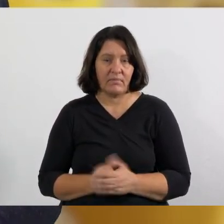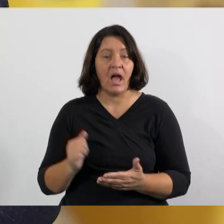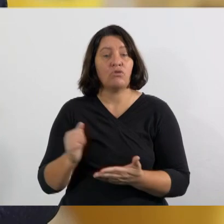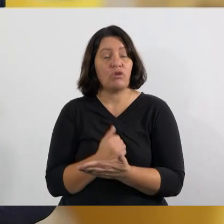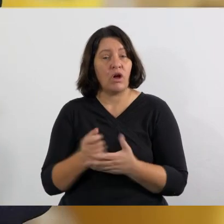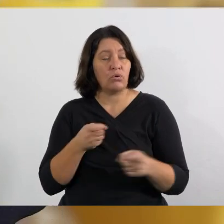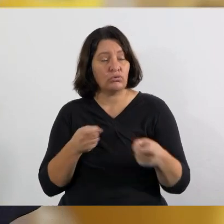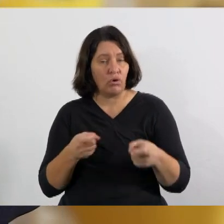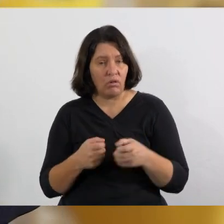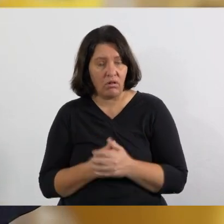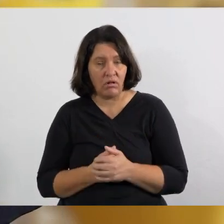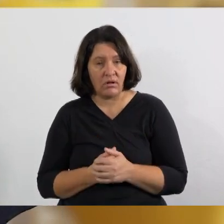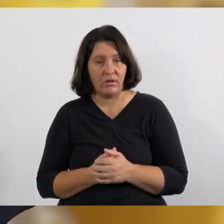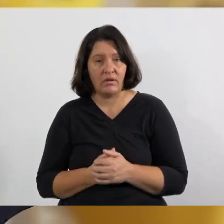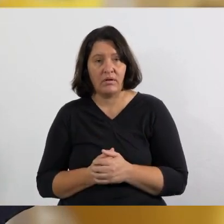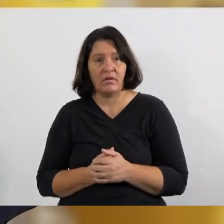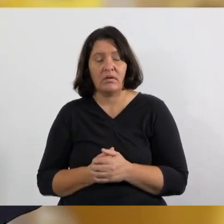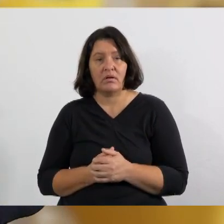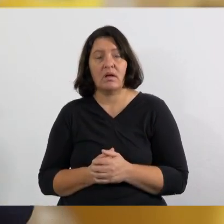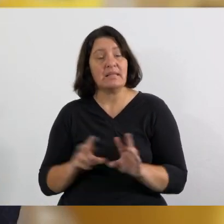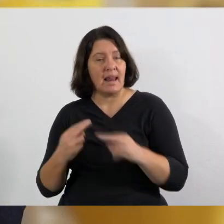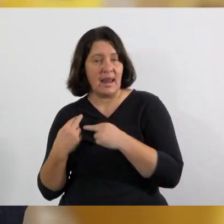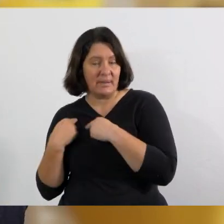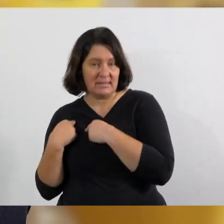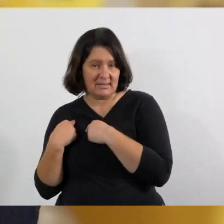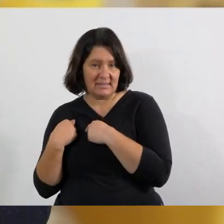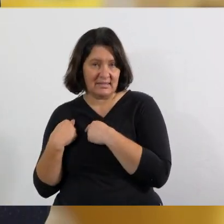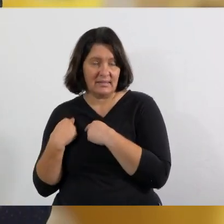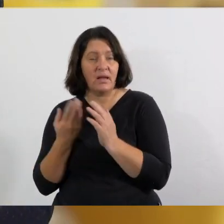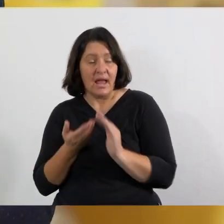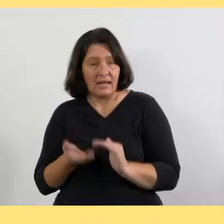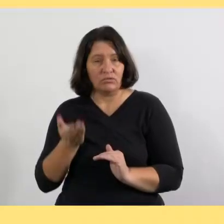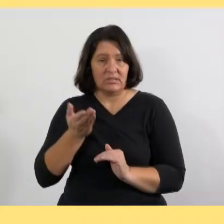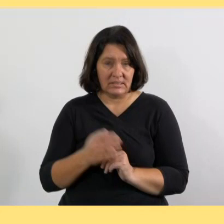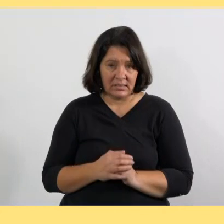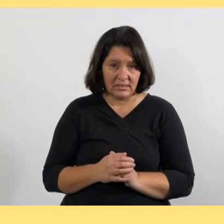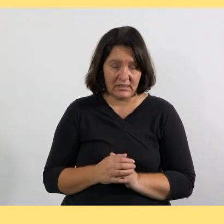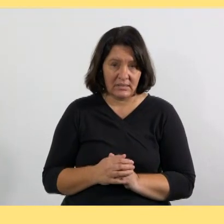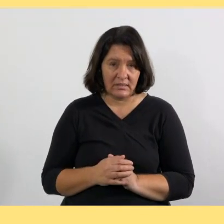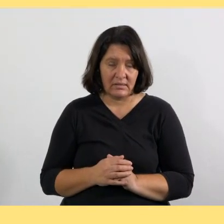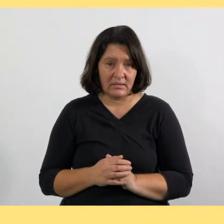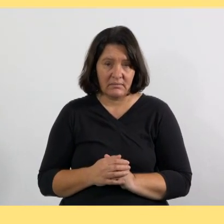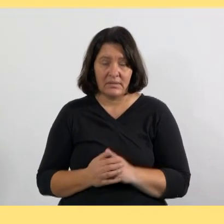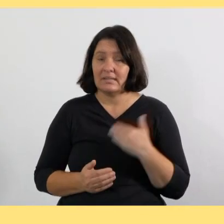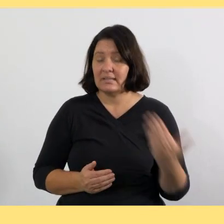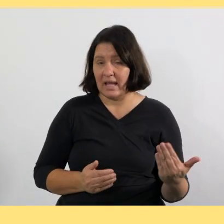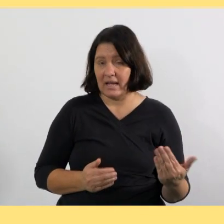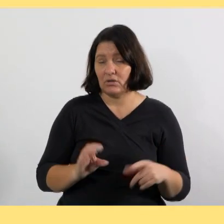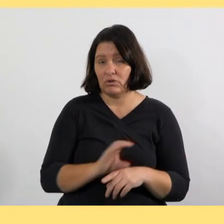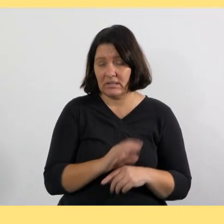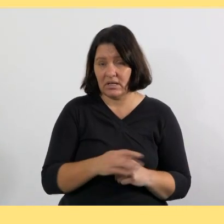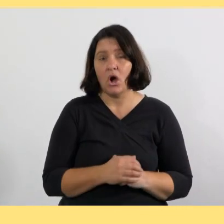Our creditors' control, I'll repeat again, it is a liability. It increases on the credit